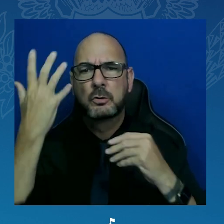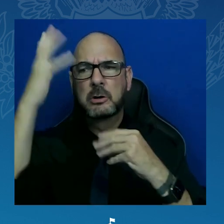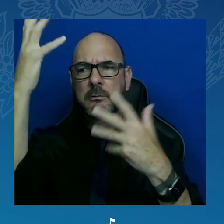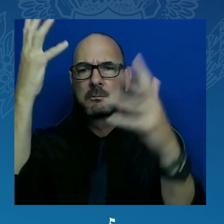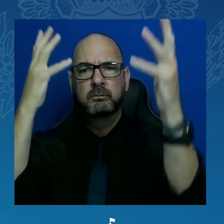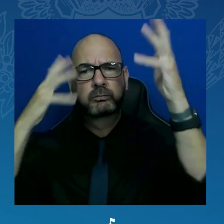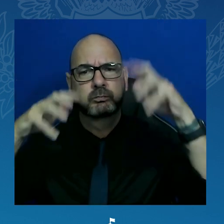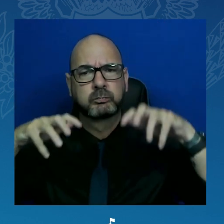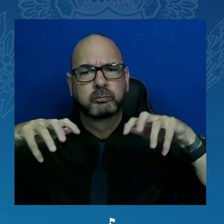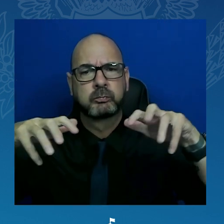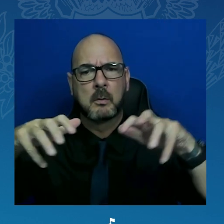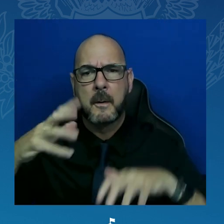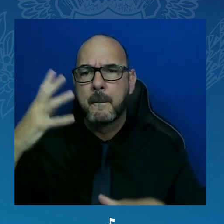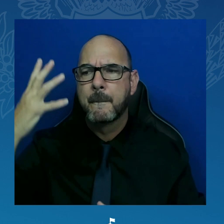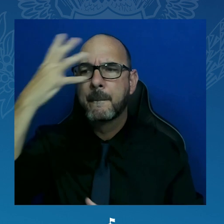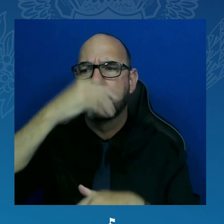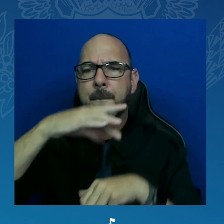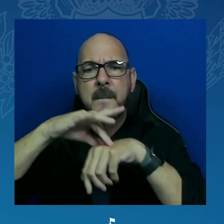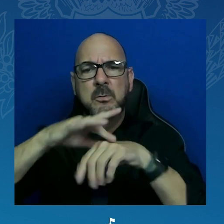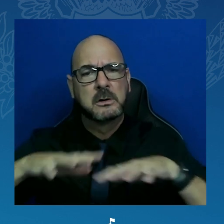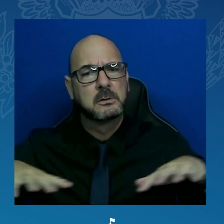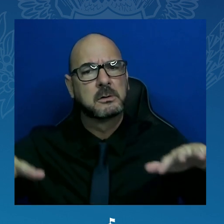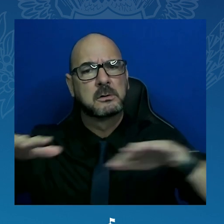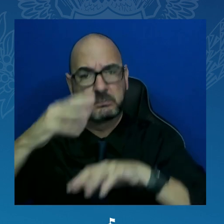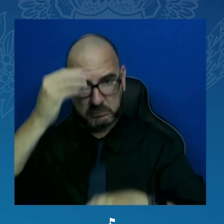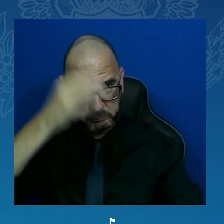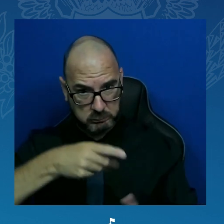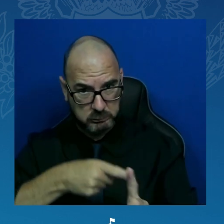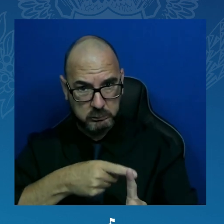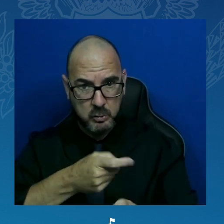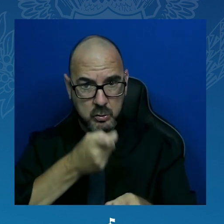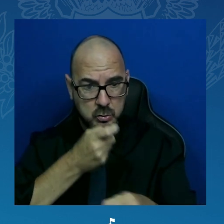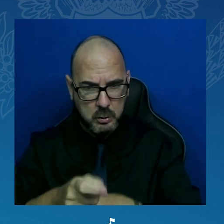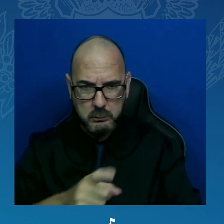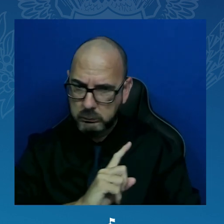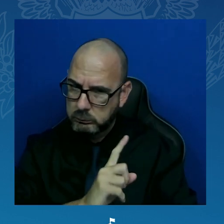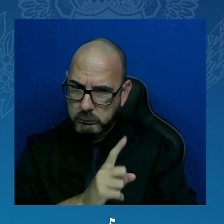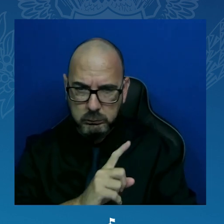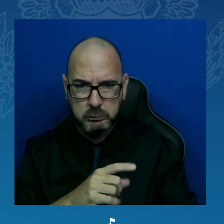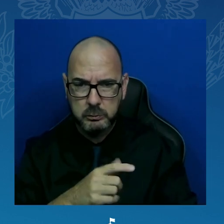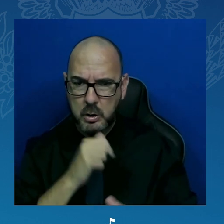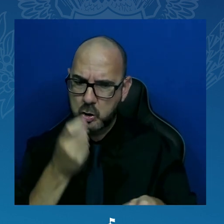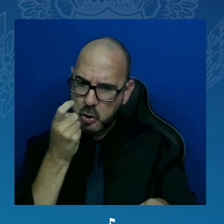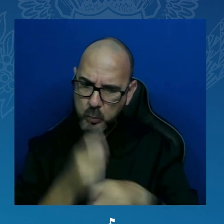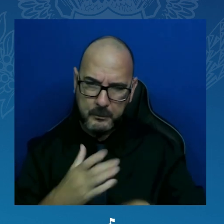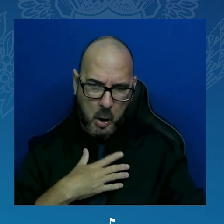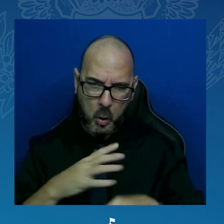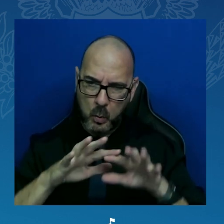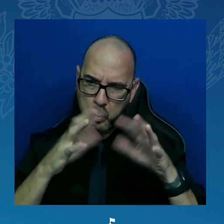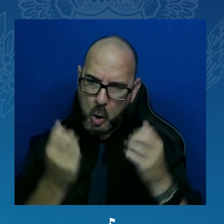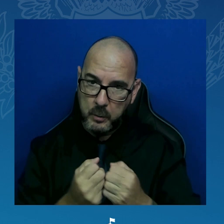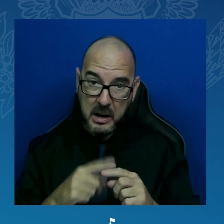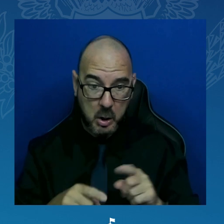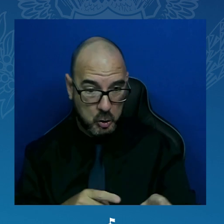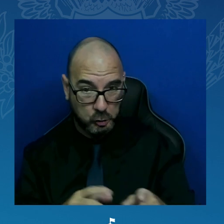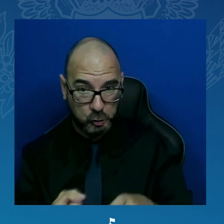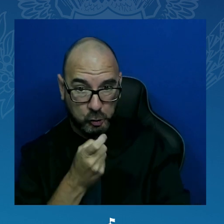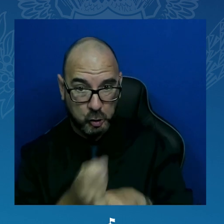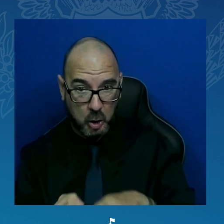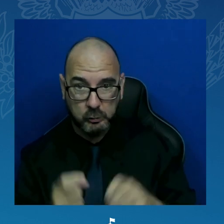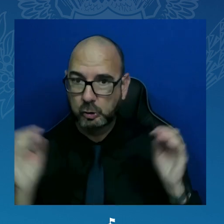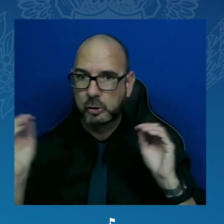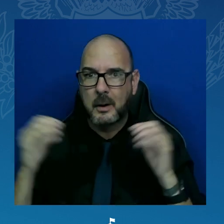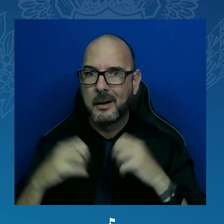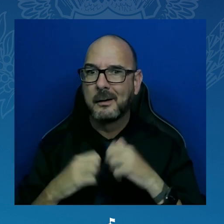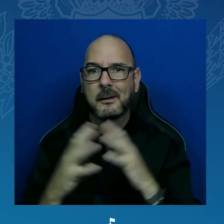"Give mind not to harm or destroy my world, for if you are to destroy it, there will be no one to